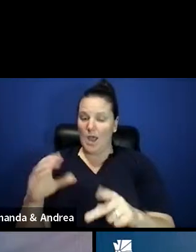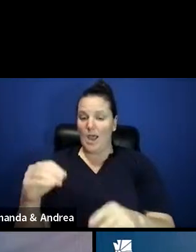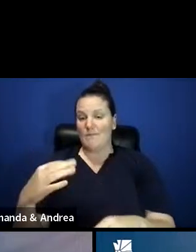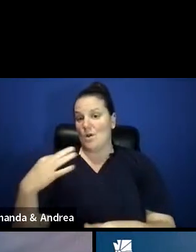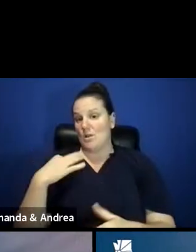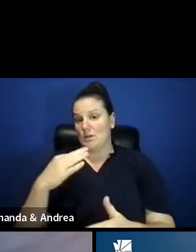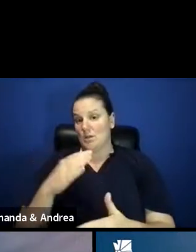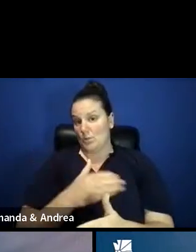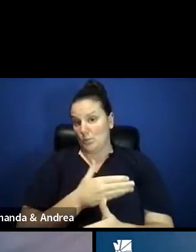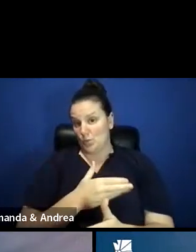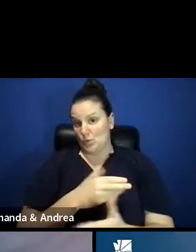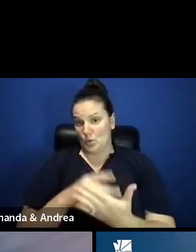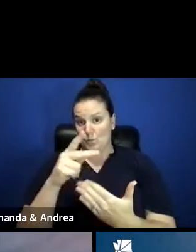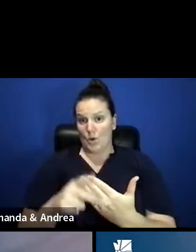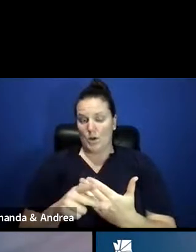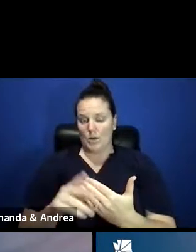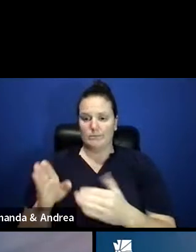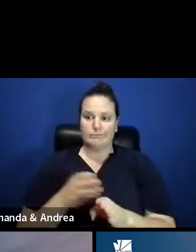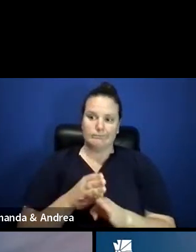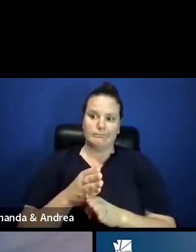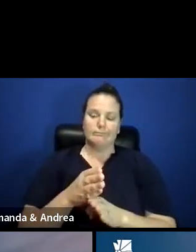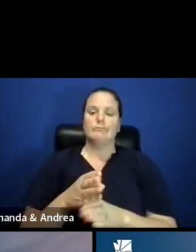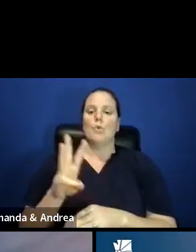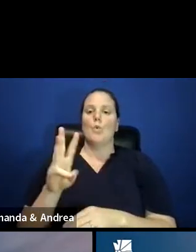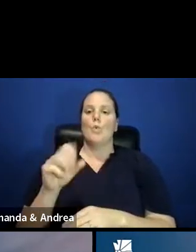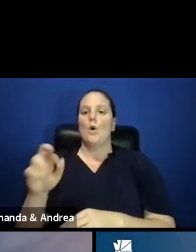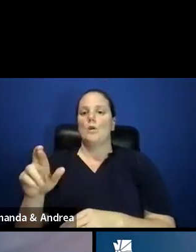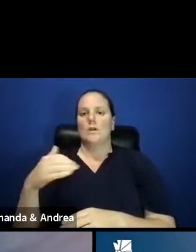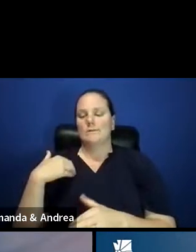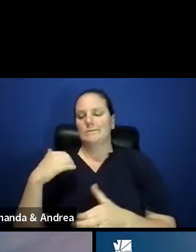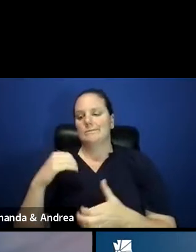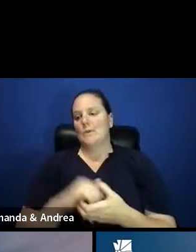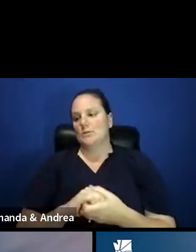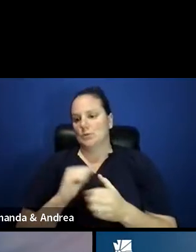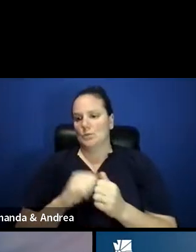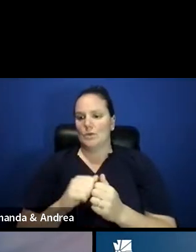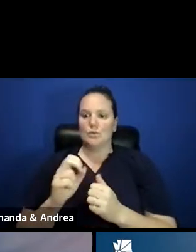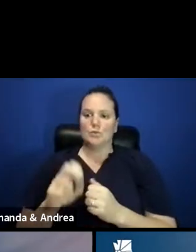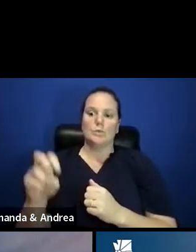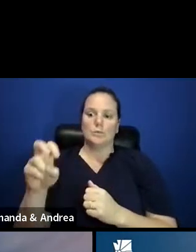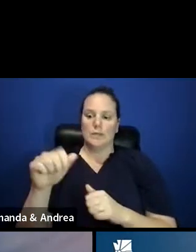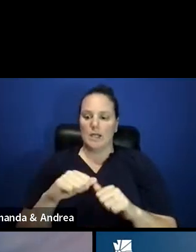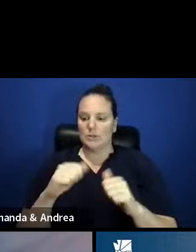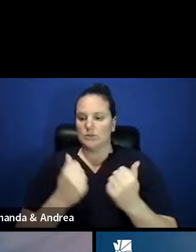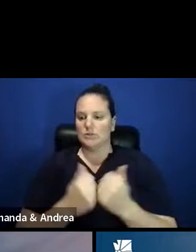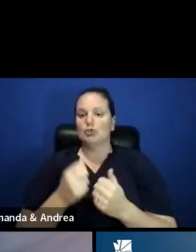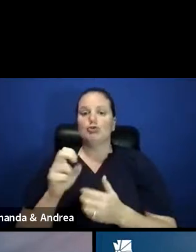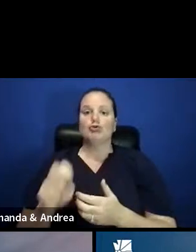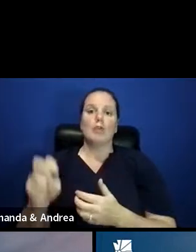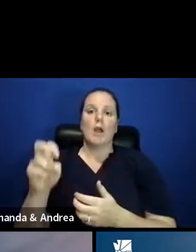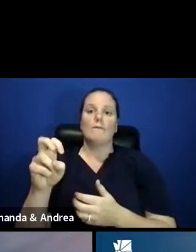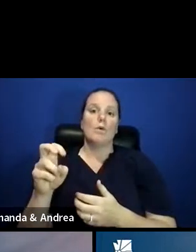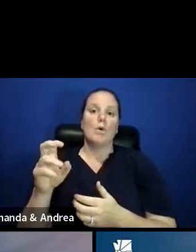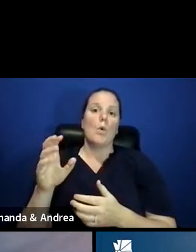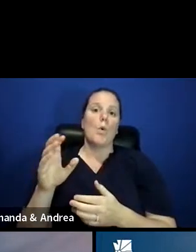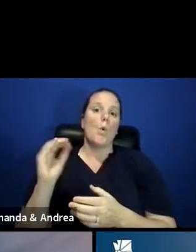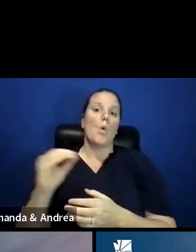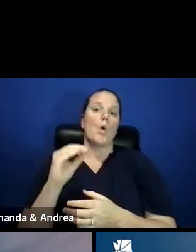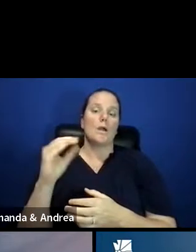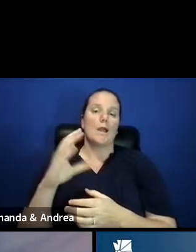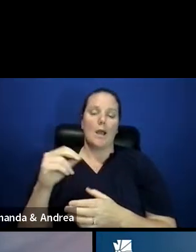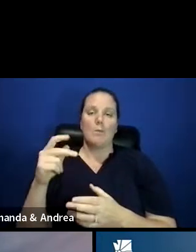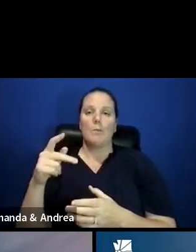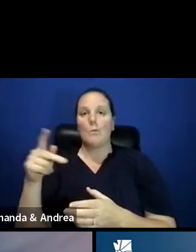Program. Throughout his career, Walter has fostered incredible partnerships with tourism agencies such as Travel Oregon and Travel Portland,